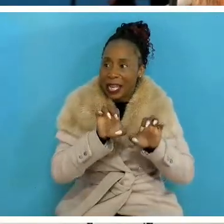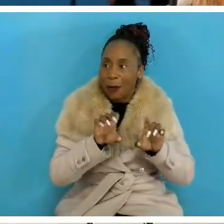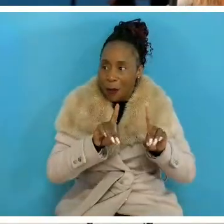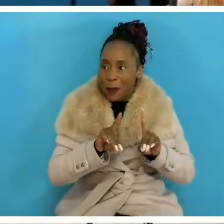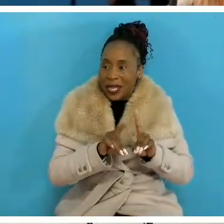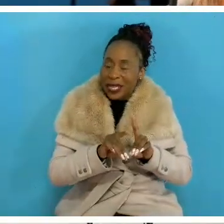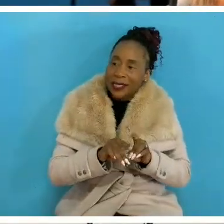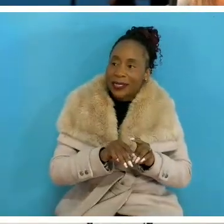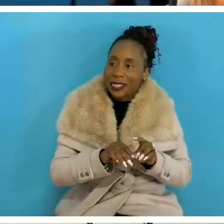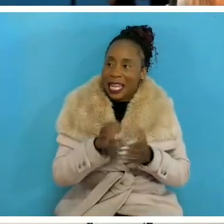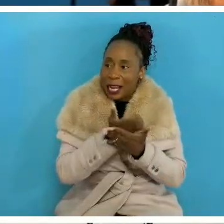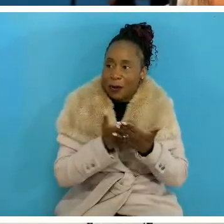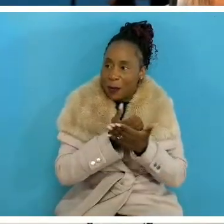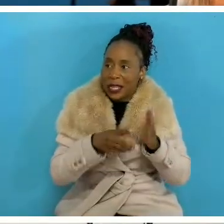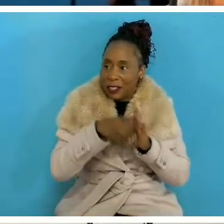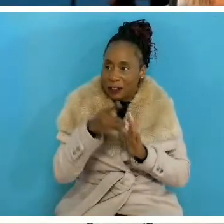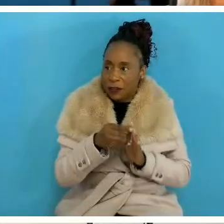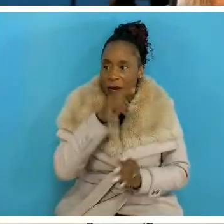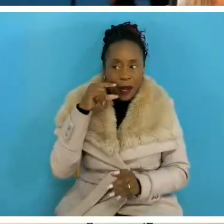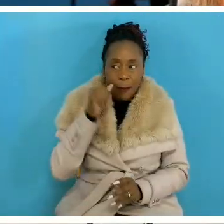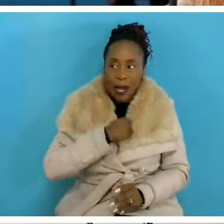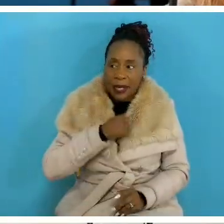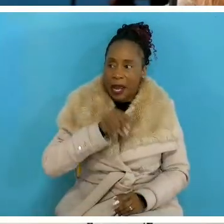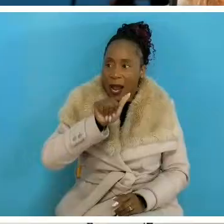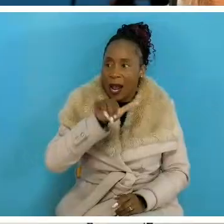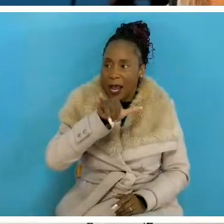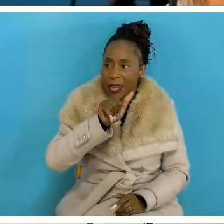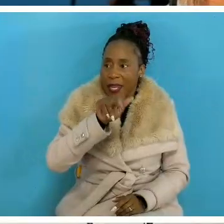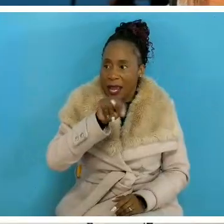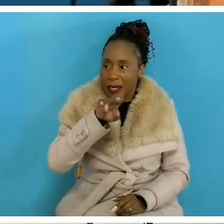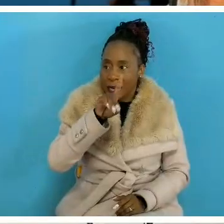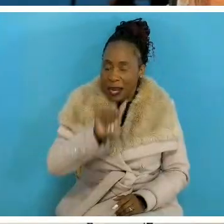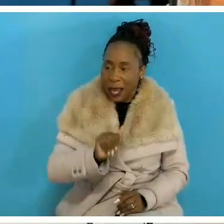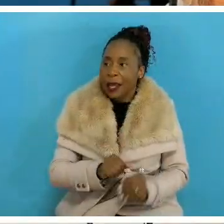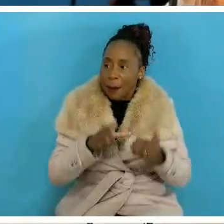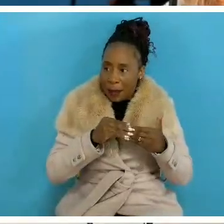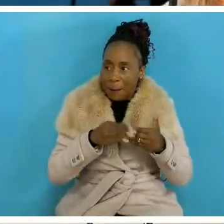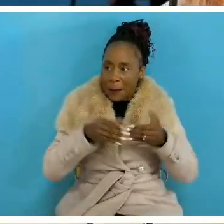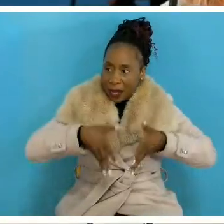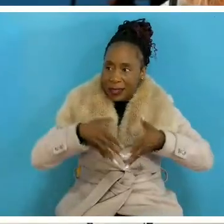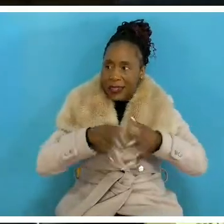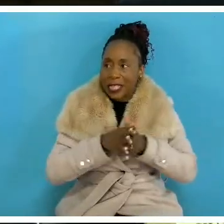that makes me glad. My name is Ayanda Ali. I'm a member of this committee.